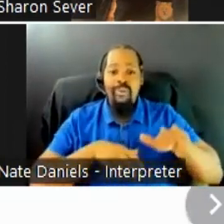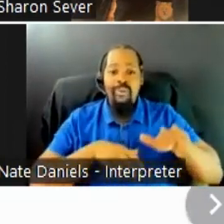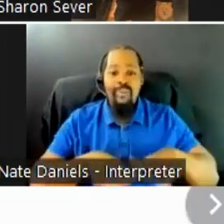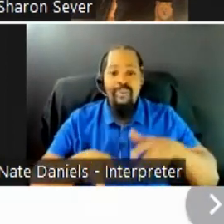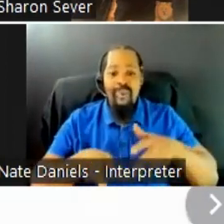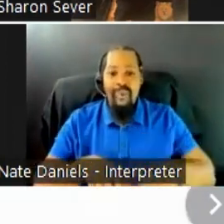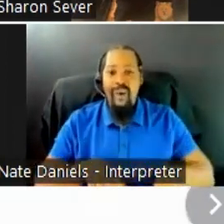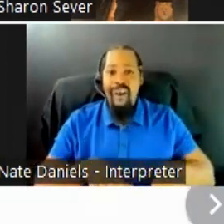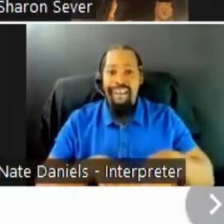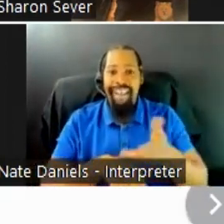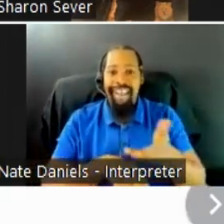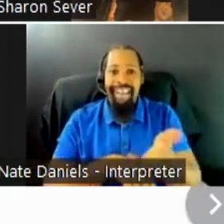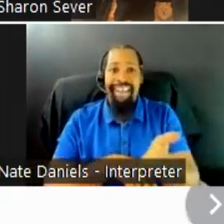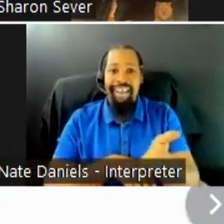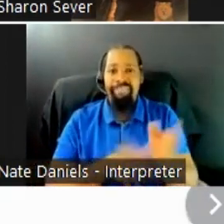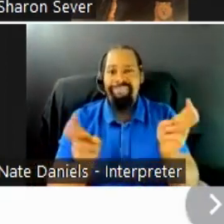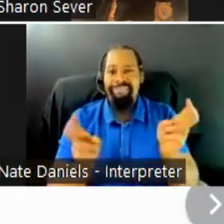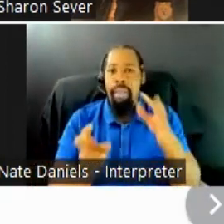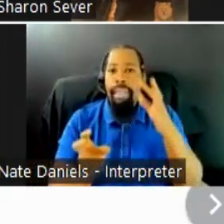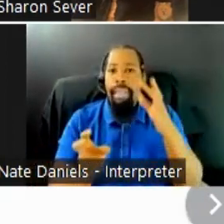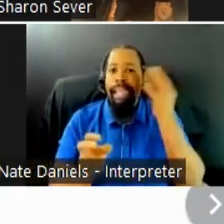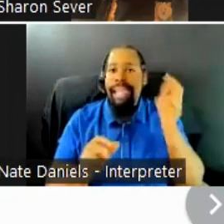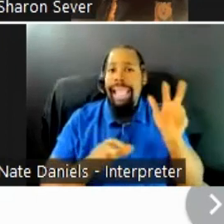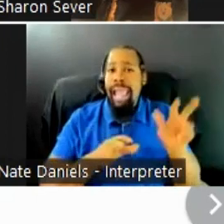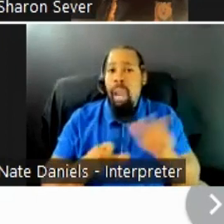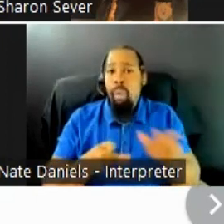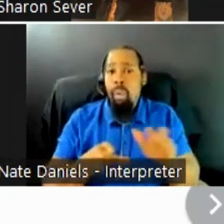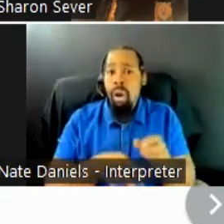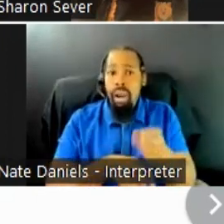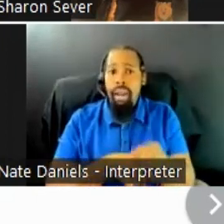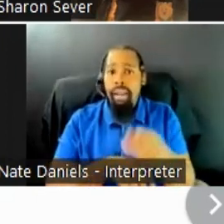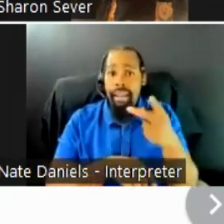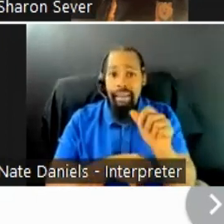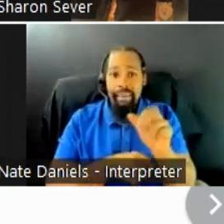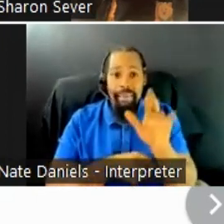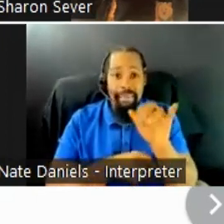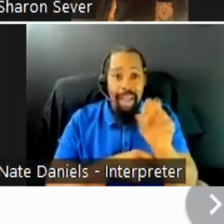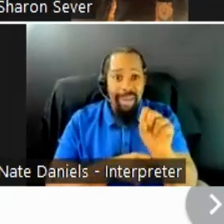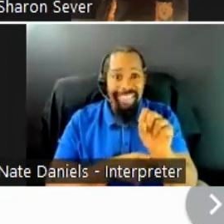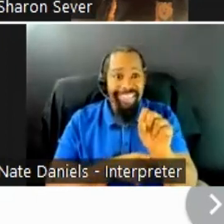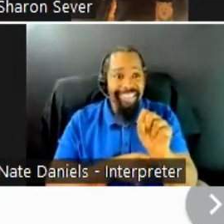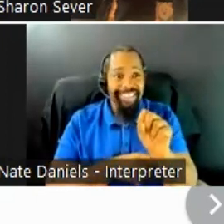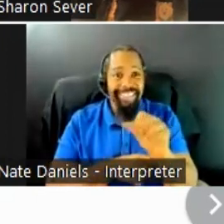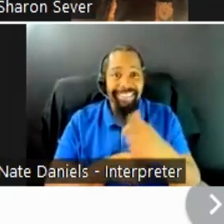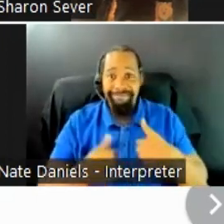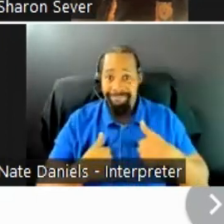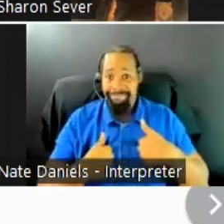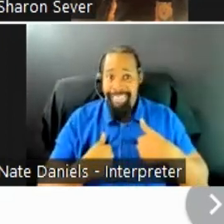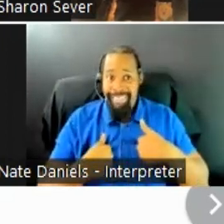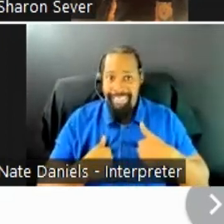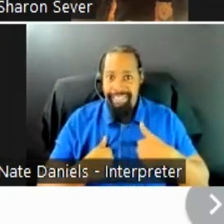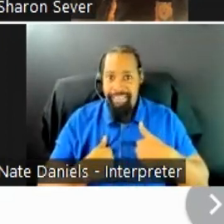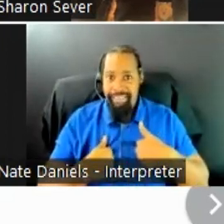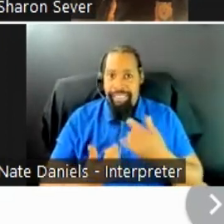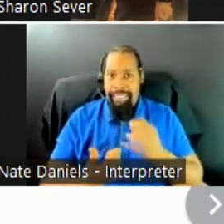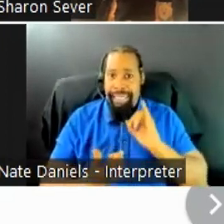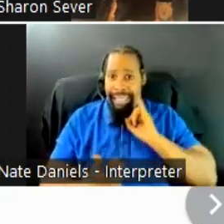presenting an Israeli fashion house, being an Israeli designer after